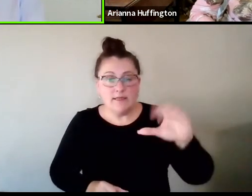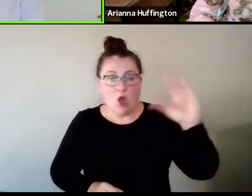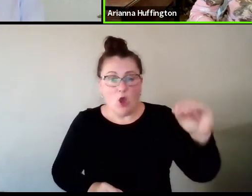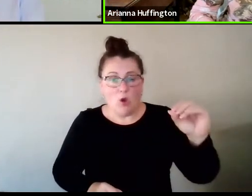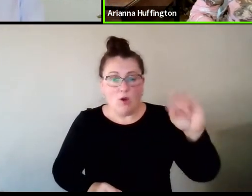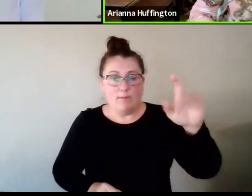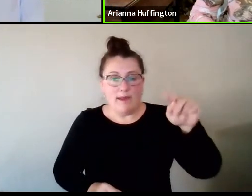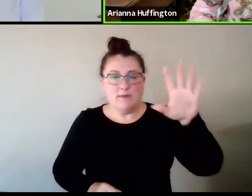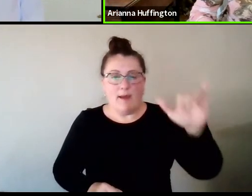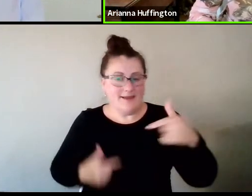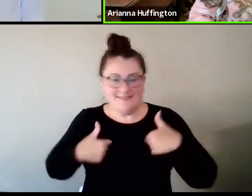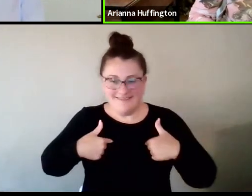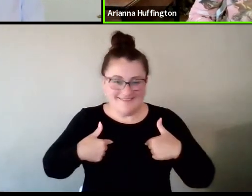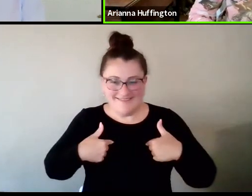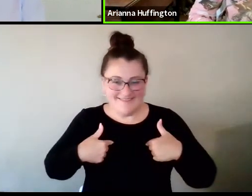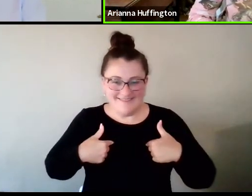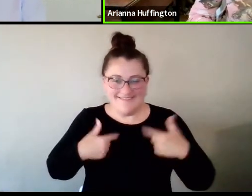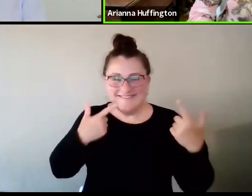Buy.